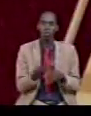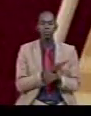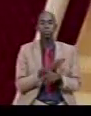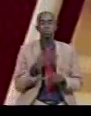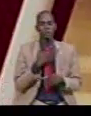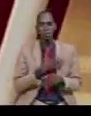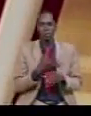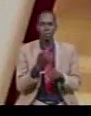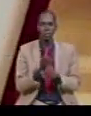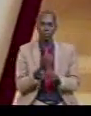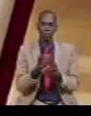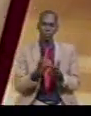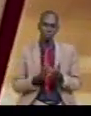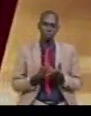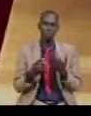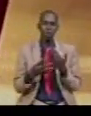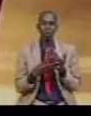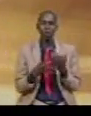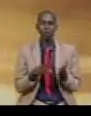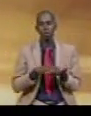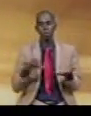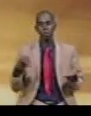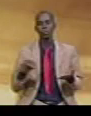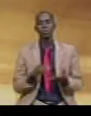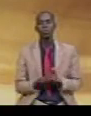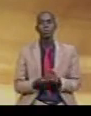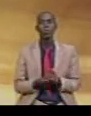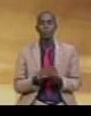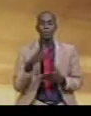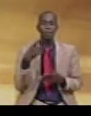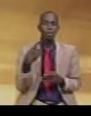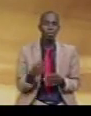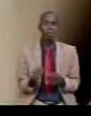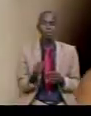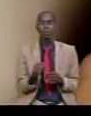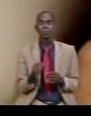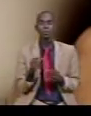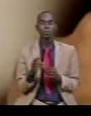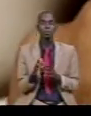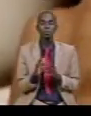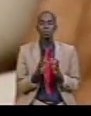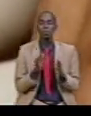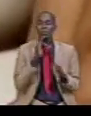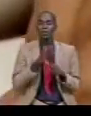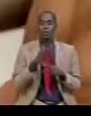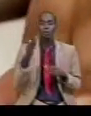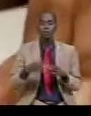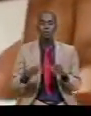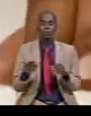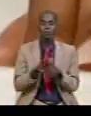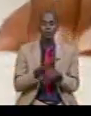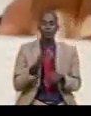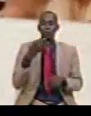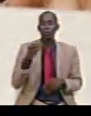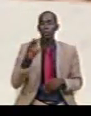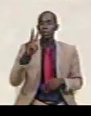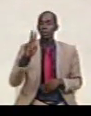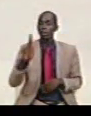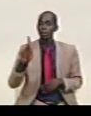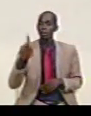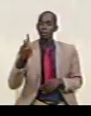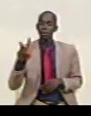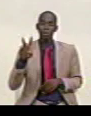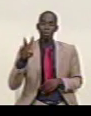copy. The Deeper Life Study Bible is a complete authentic KJV with very useful study materials that